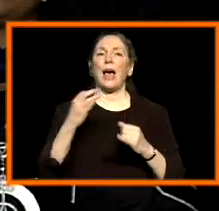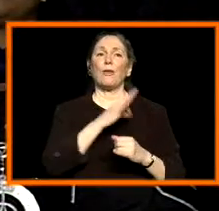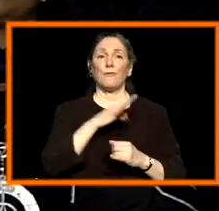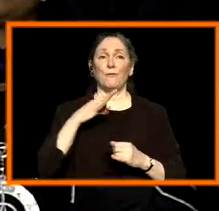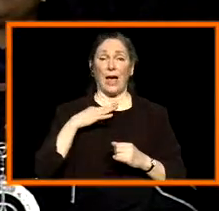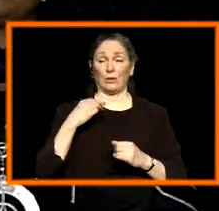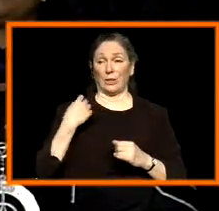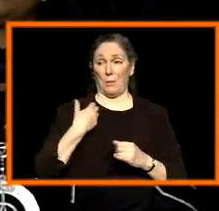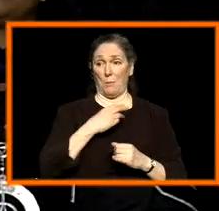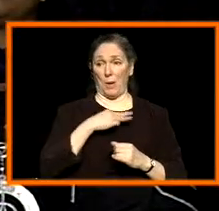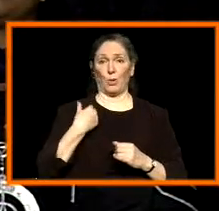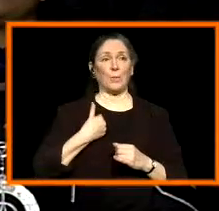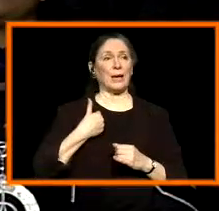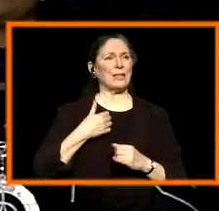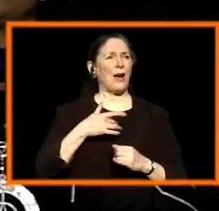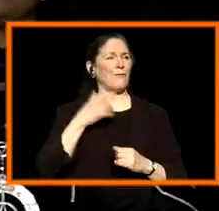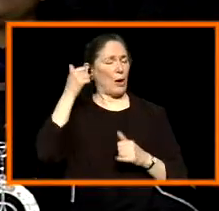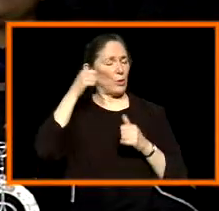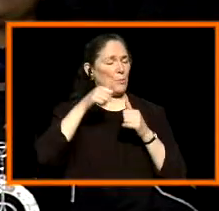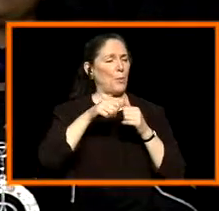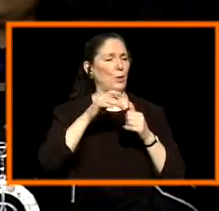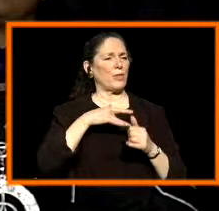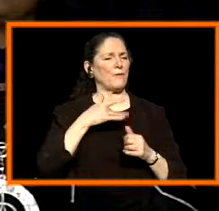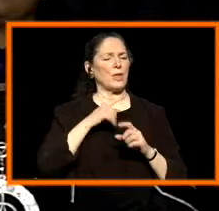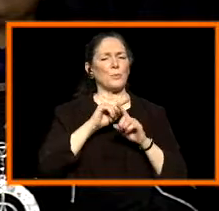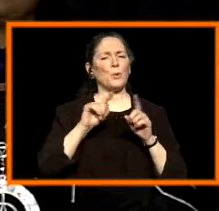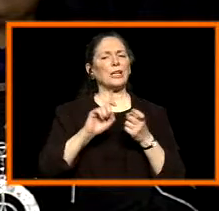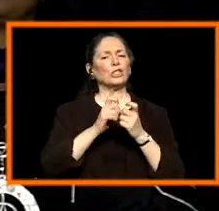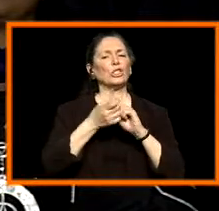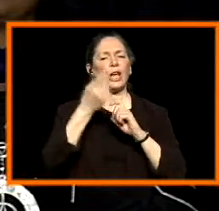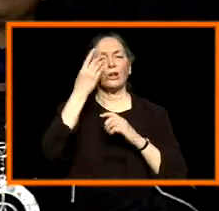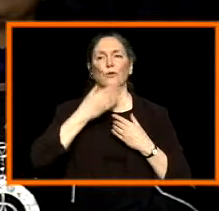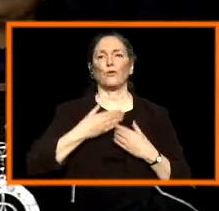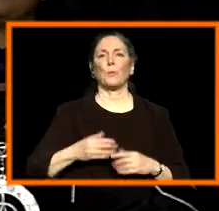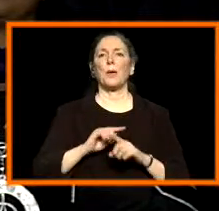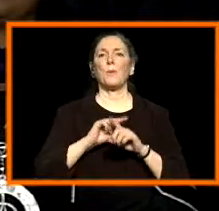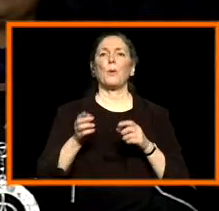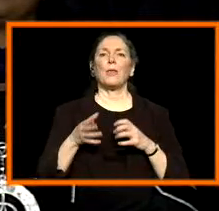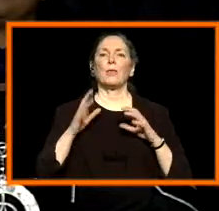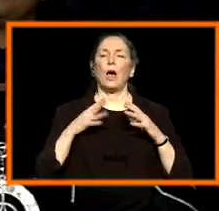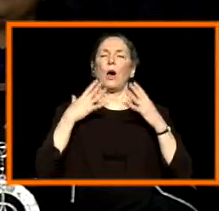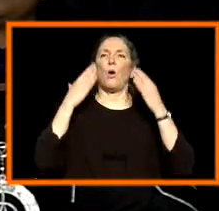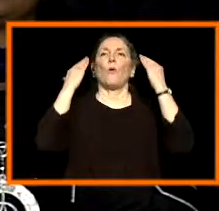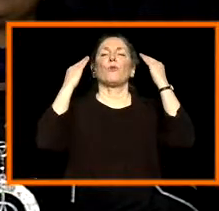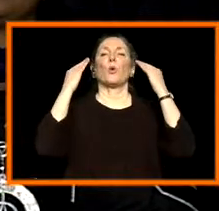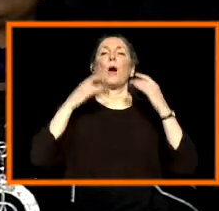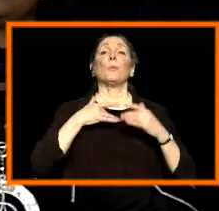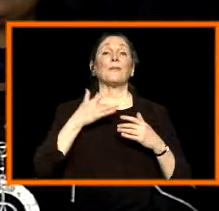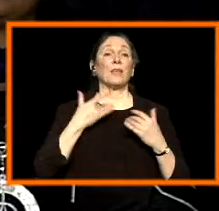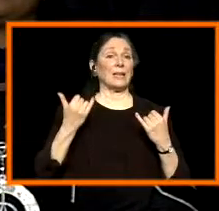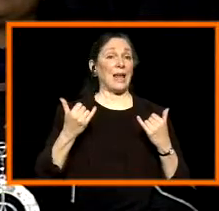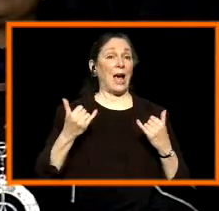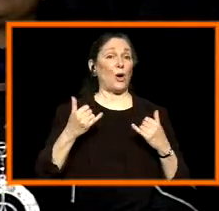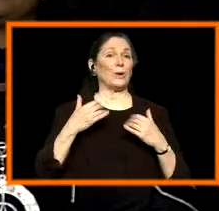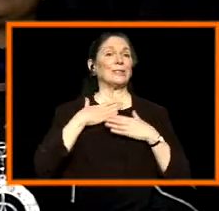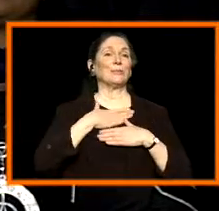faculty member, while I still remember those feelings, it has changed for me, but the overwhelming feeling is joy. And it remains, and